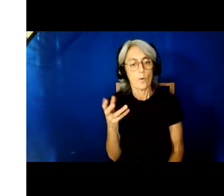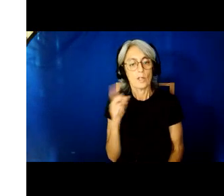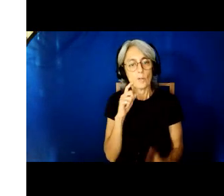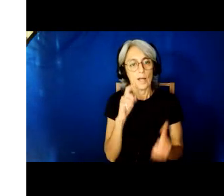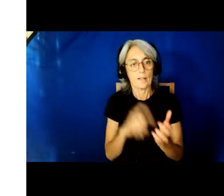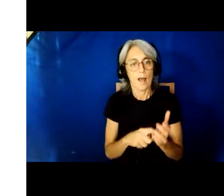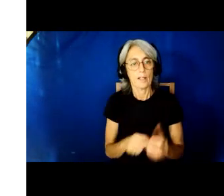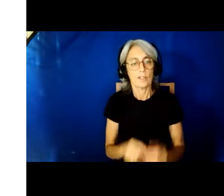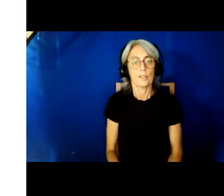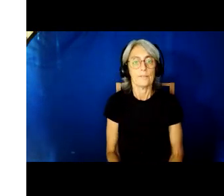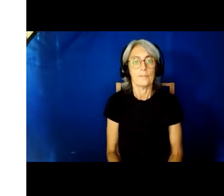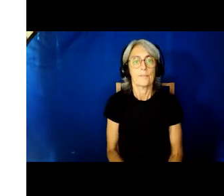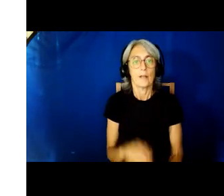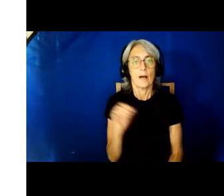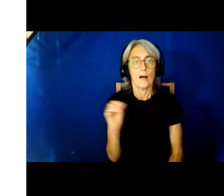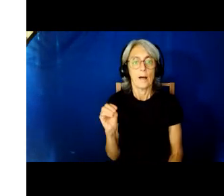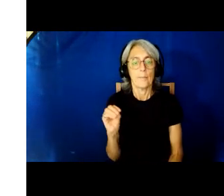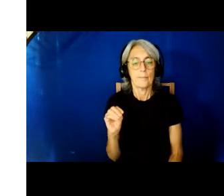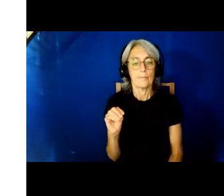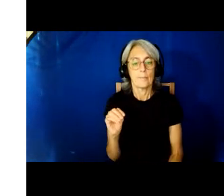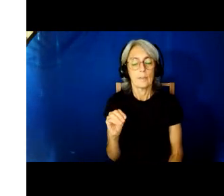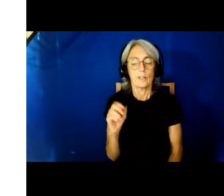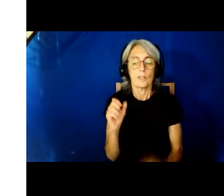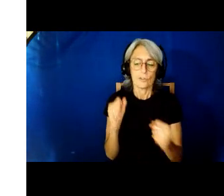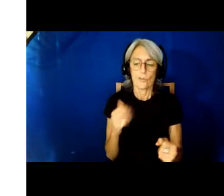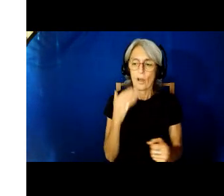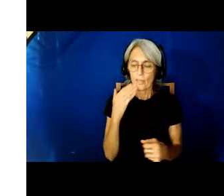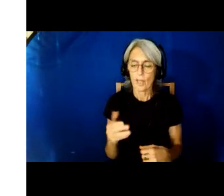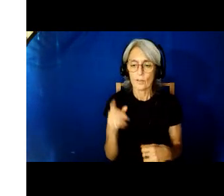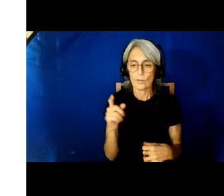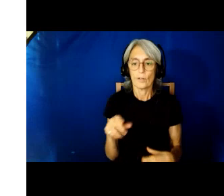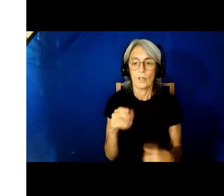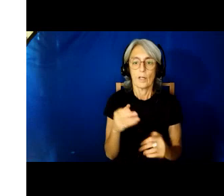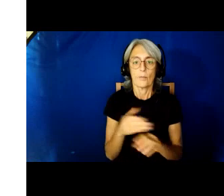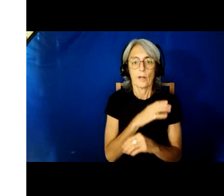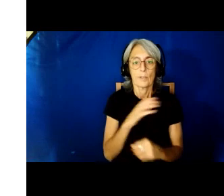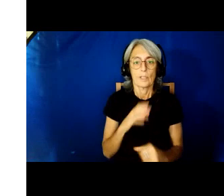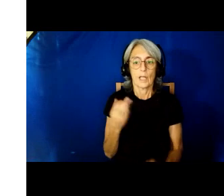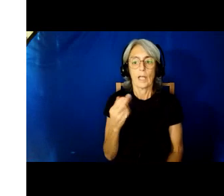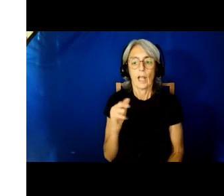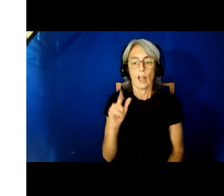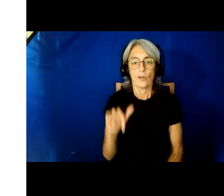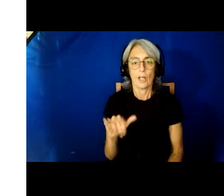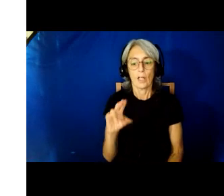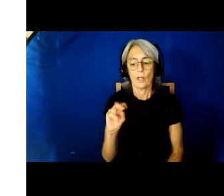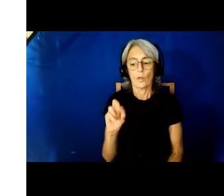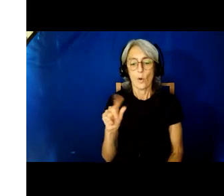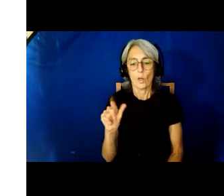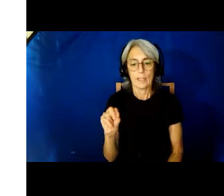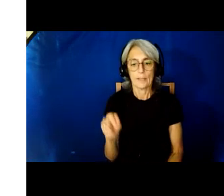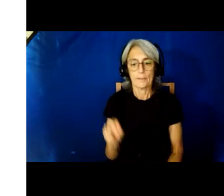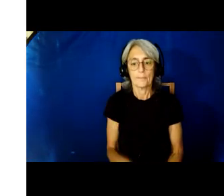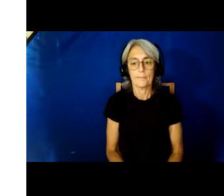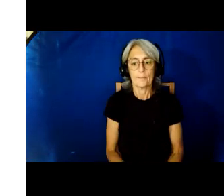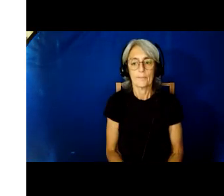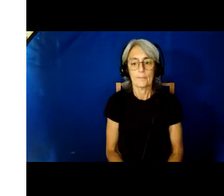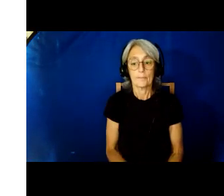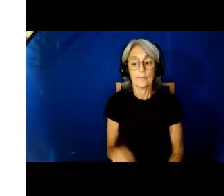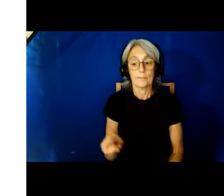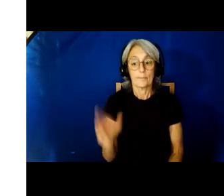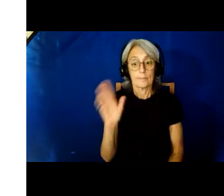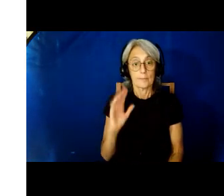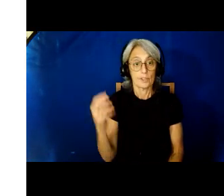acknowledge a really heartfelt thank you to prior Commissioner Hillary Norton. When she was chair, you